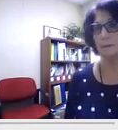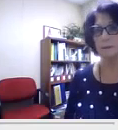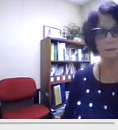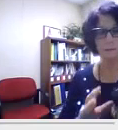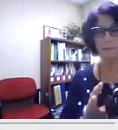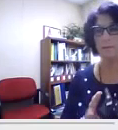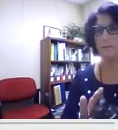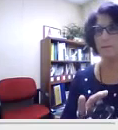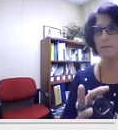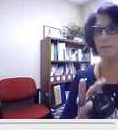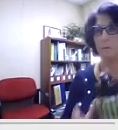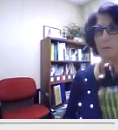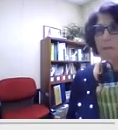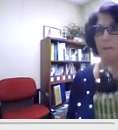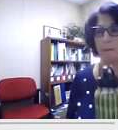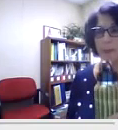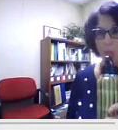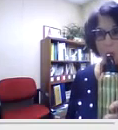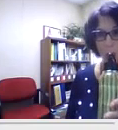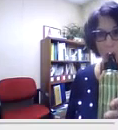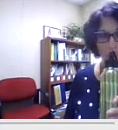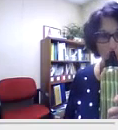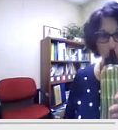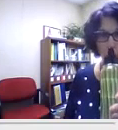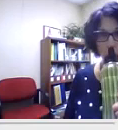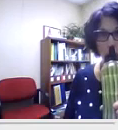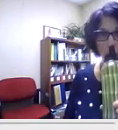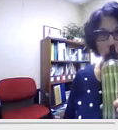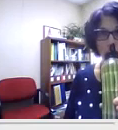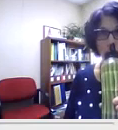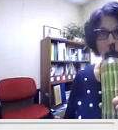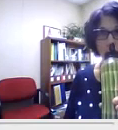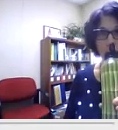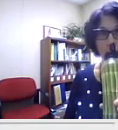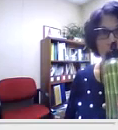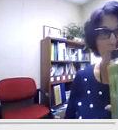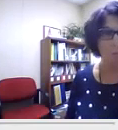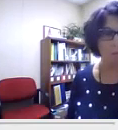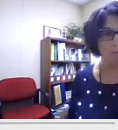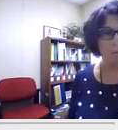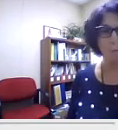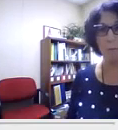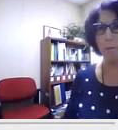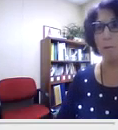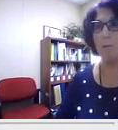single Hispanic state, 41% versus 34% smokers. So they had,